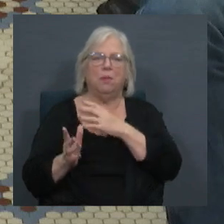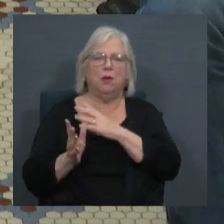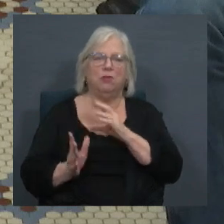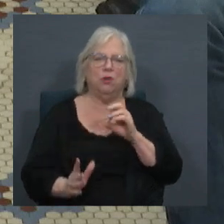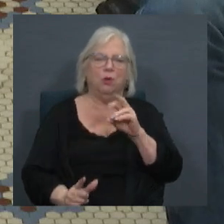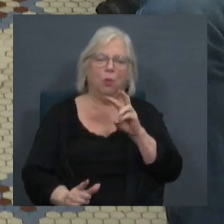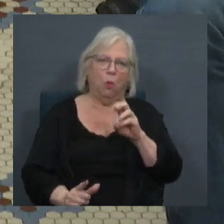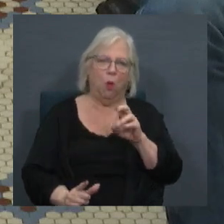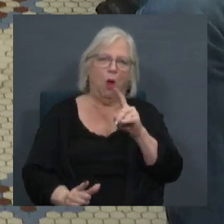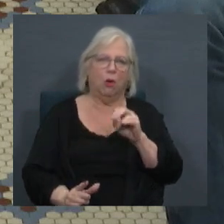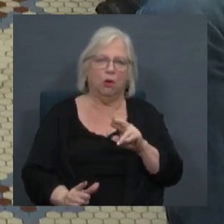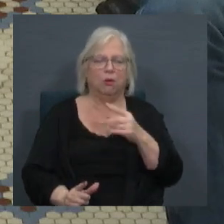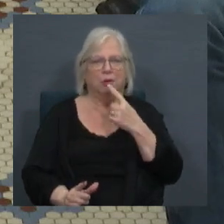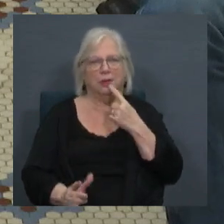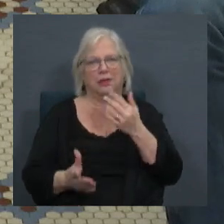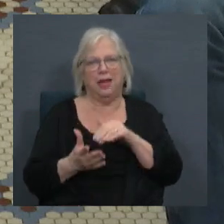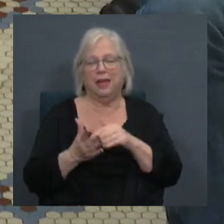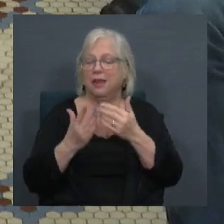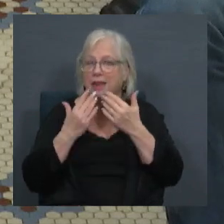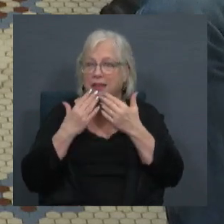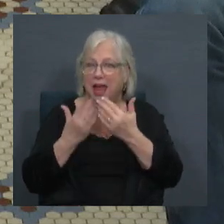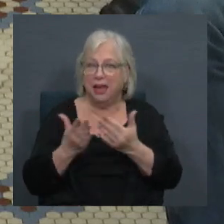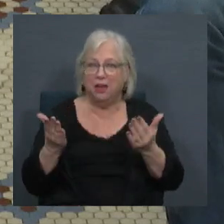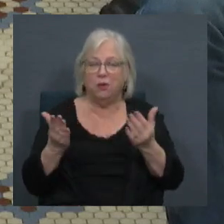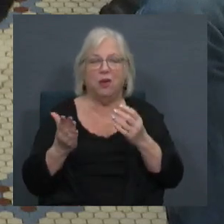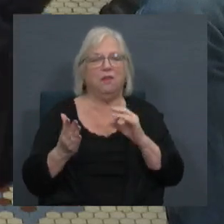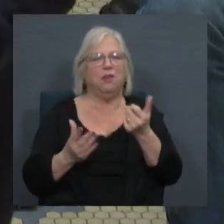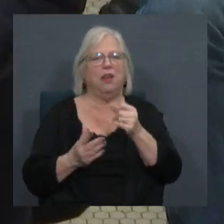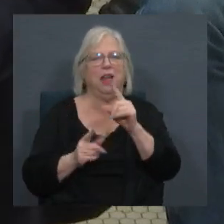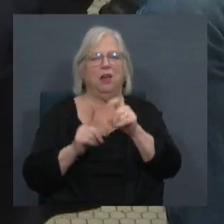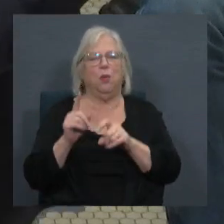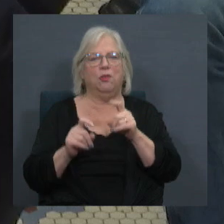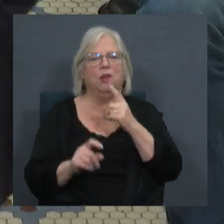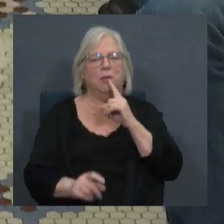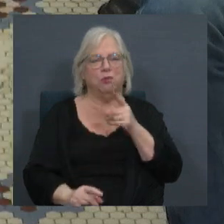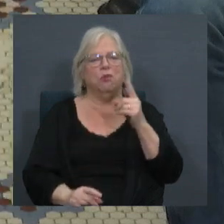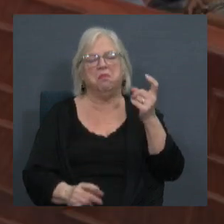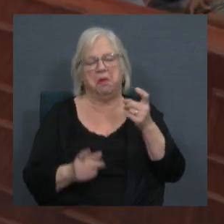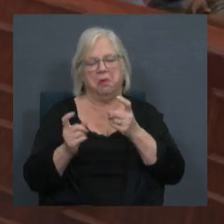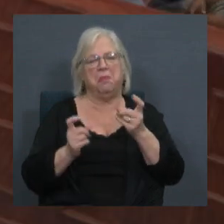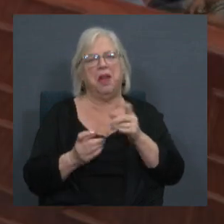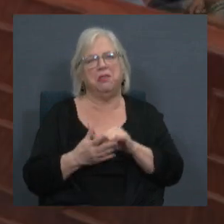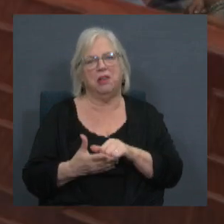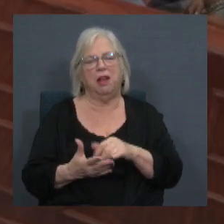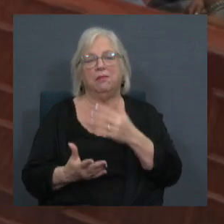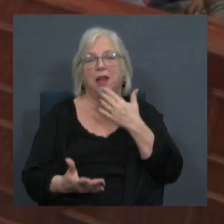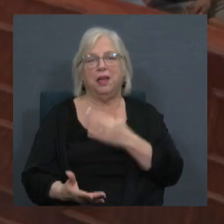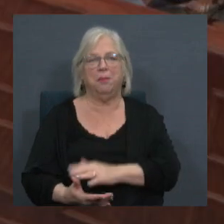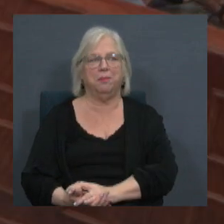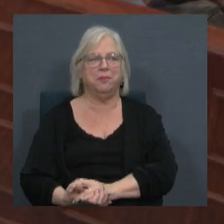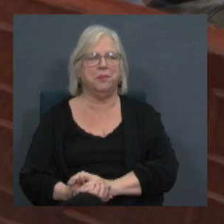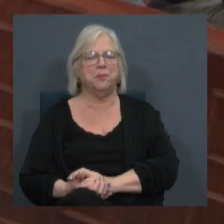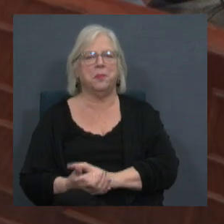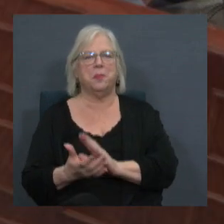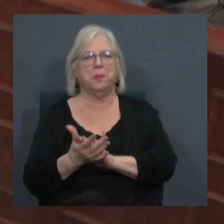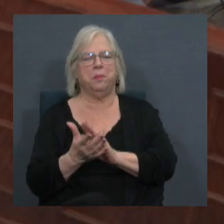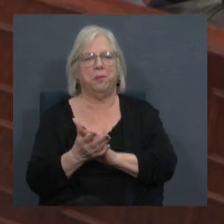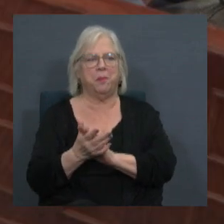say again, thank you. And if there are any questions, I'm sure he will manage those for us. Thanks. Thank